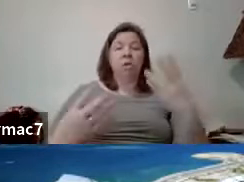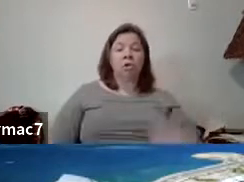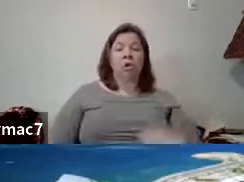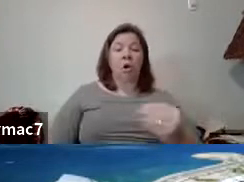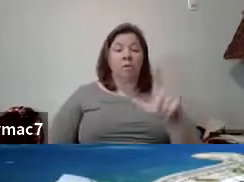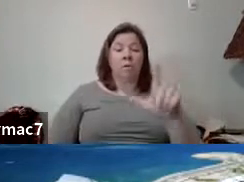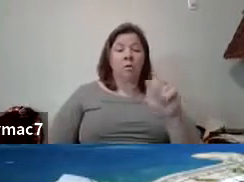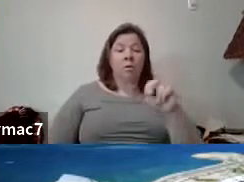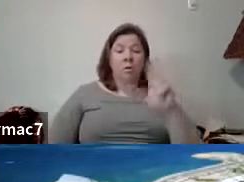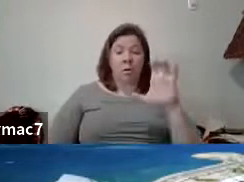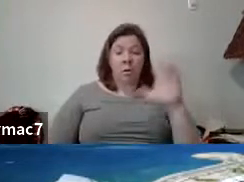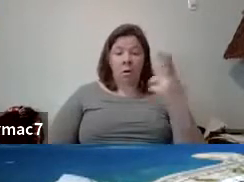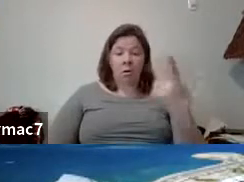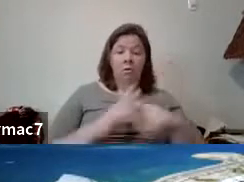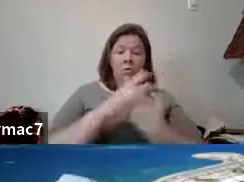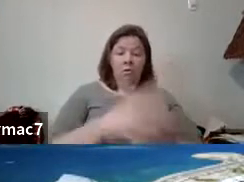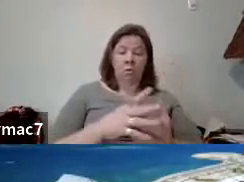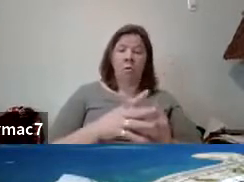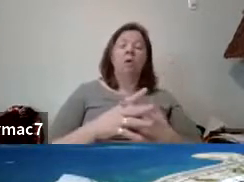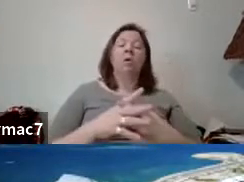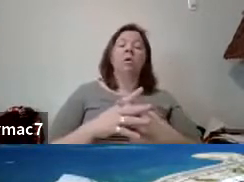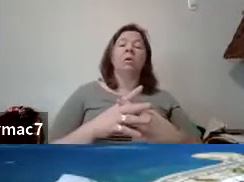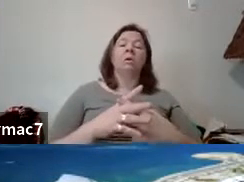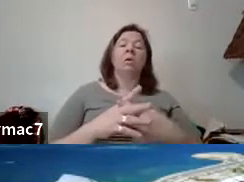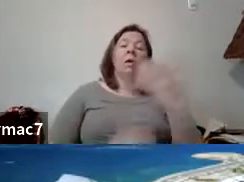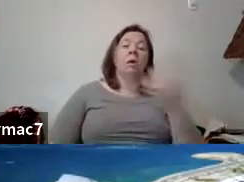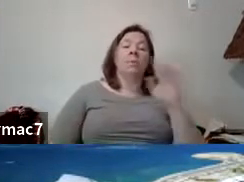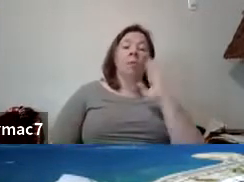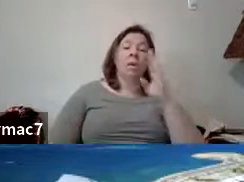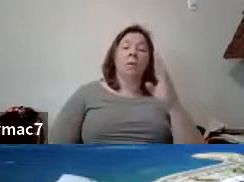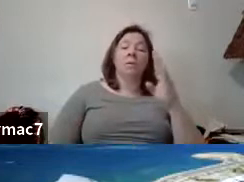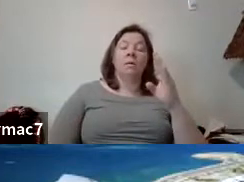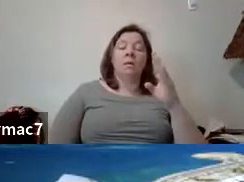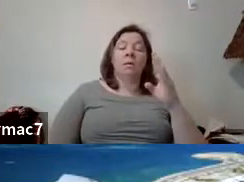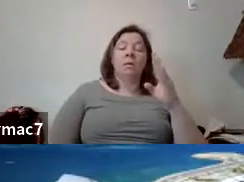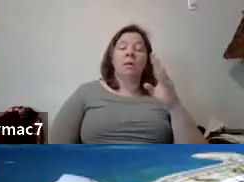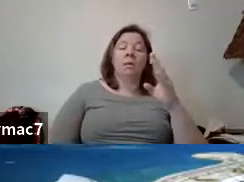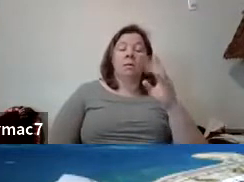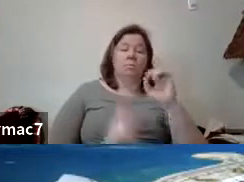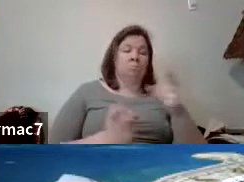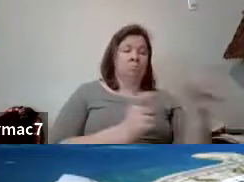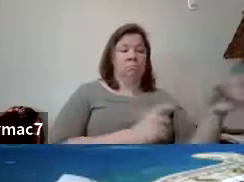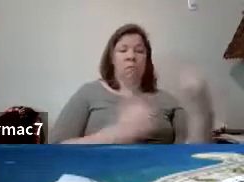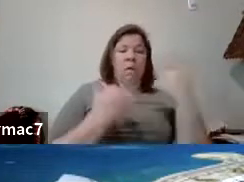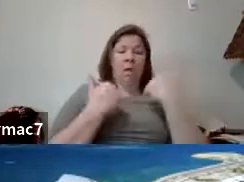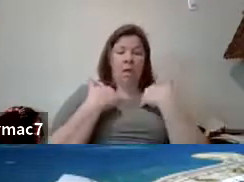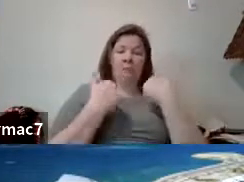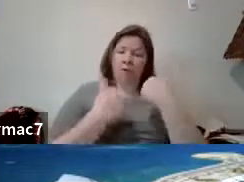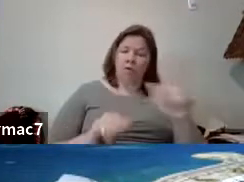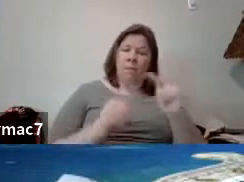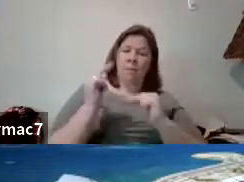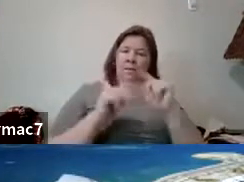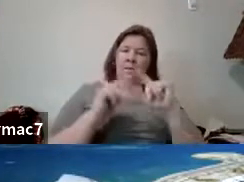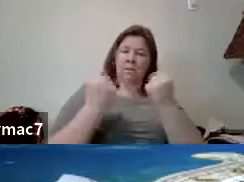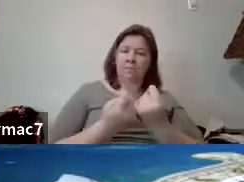kicks in and using the marketing campaigns, the company is going to reward those that have actually tried to build a team.